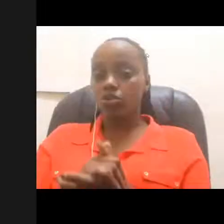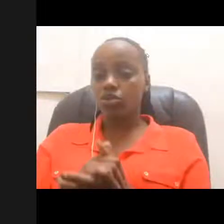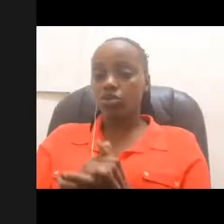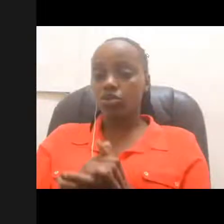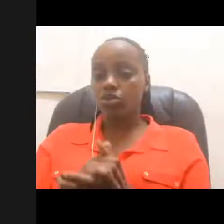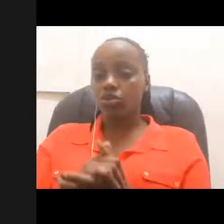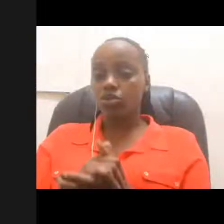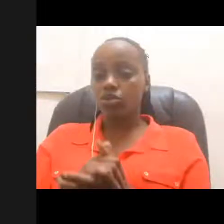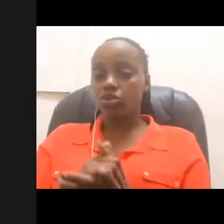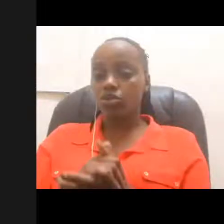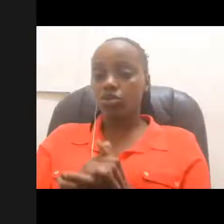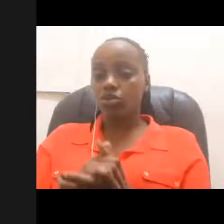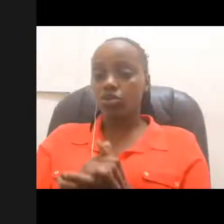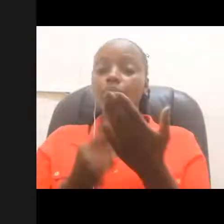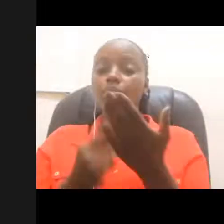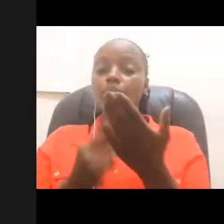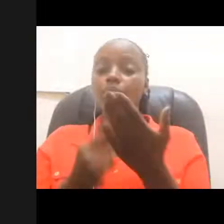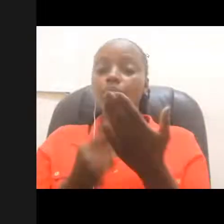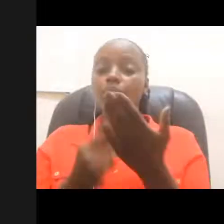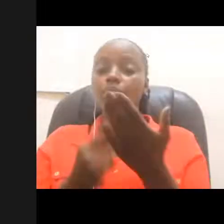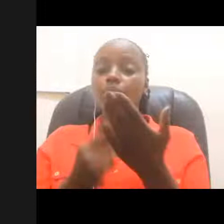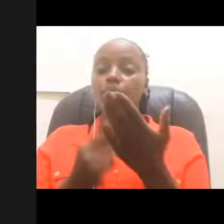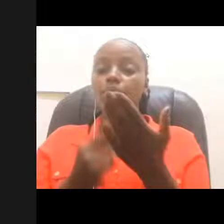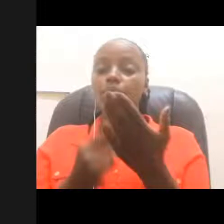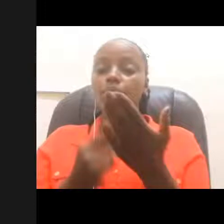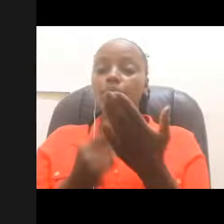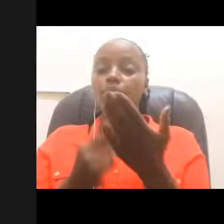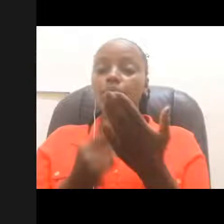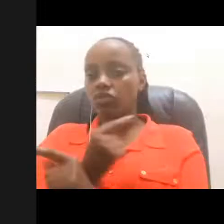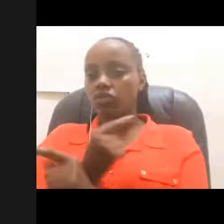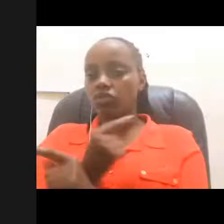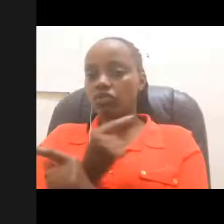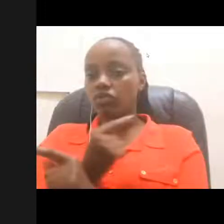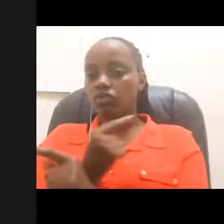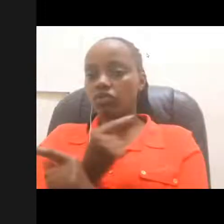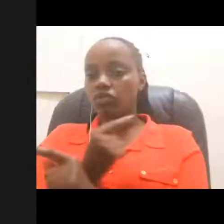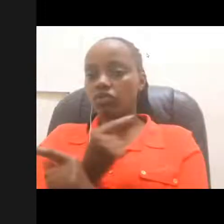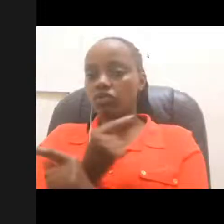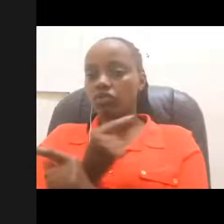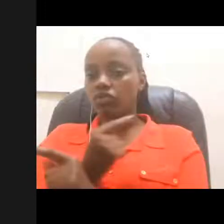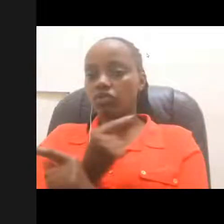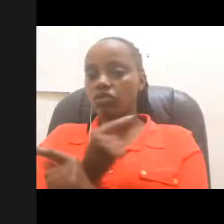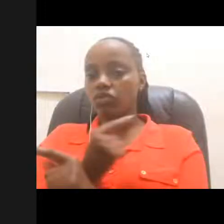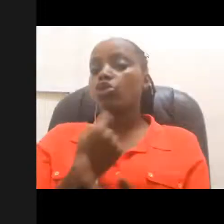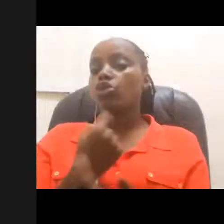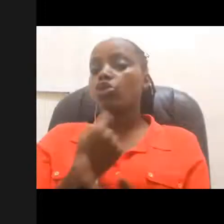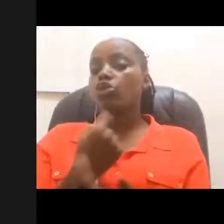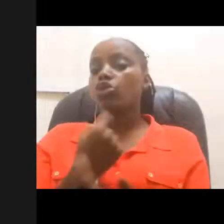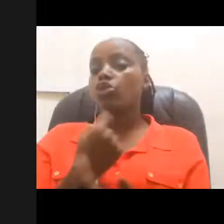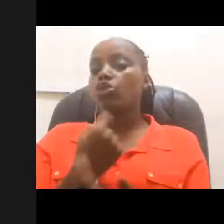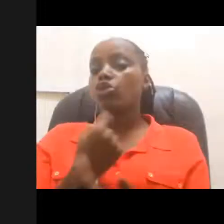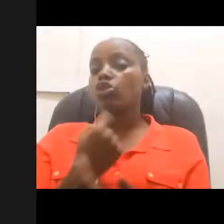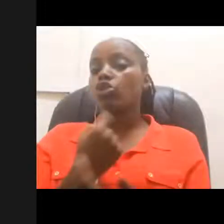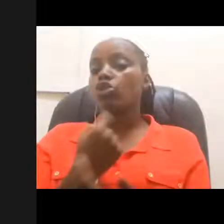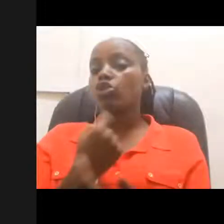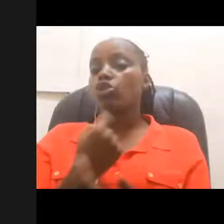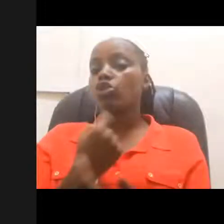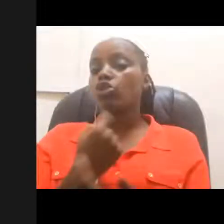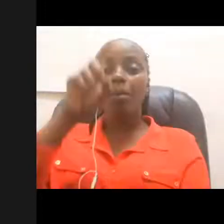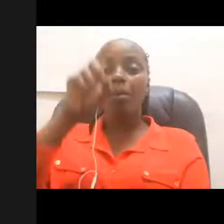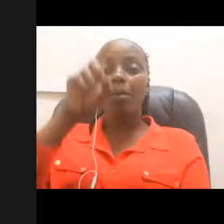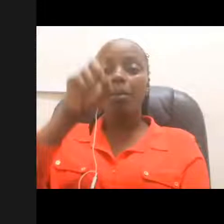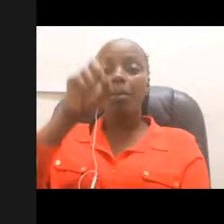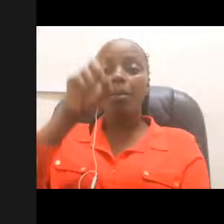we are discussing our engagement with various organs of the Africa Union, with our governments, we should look at